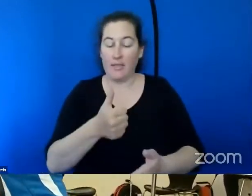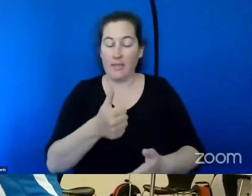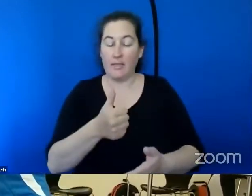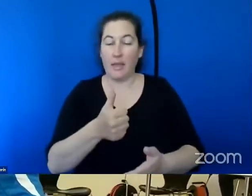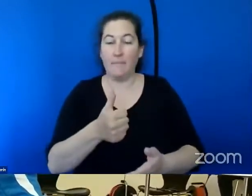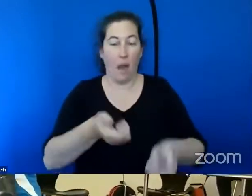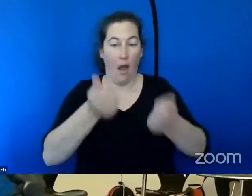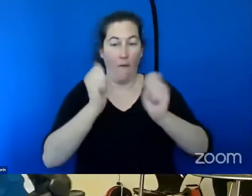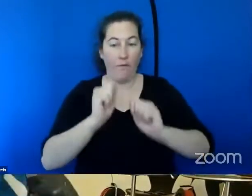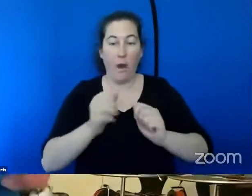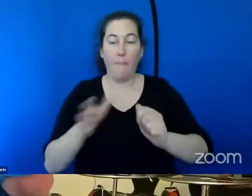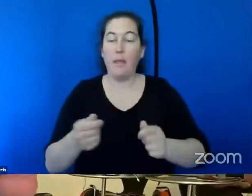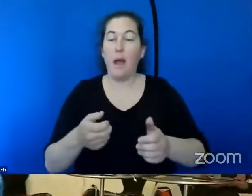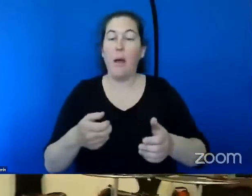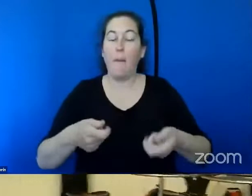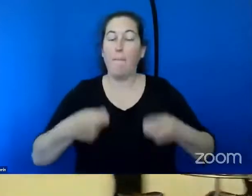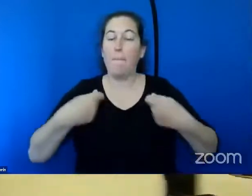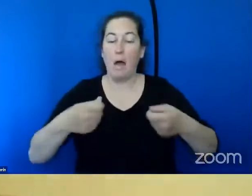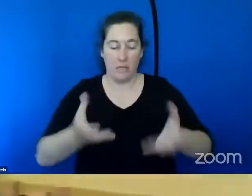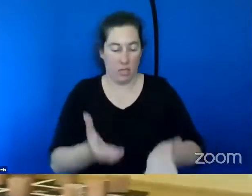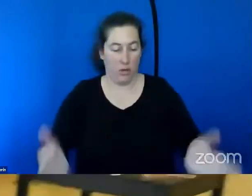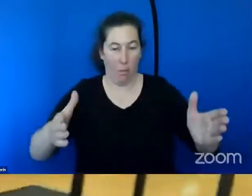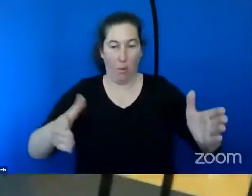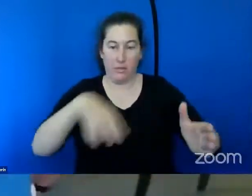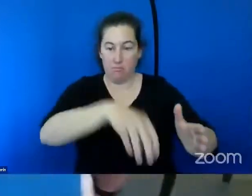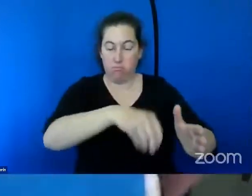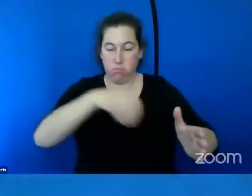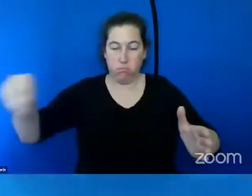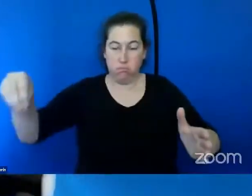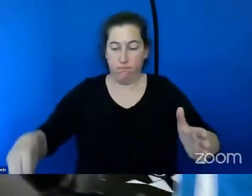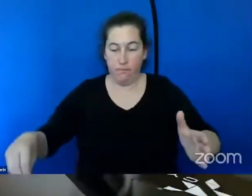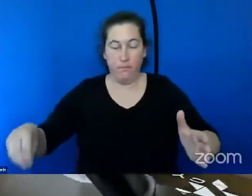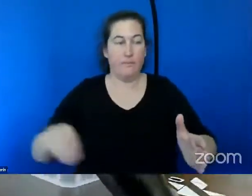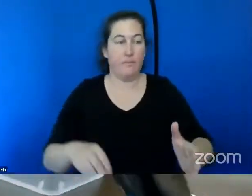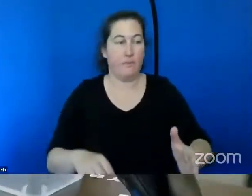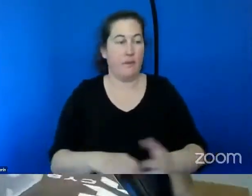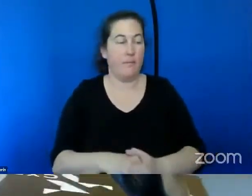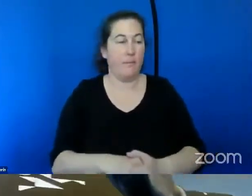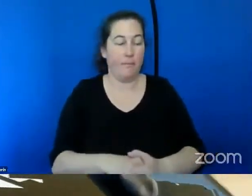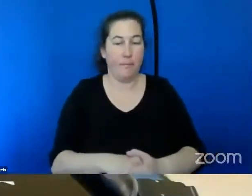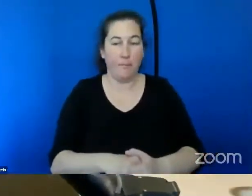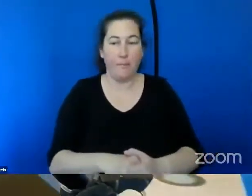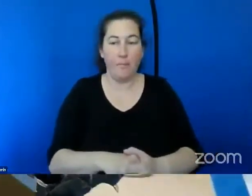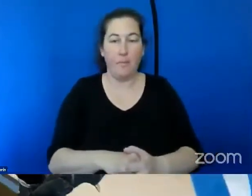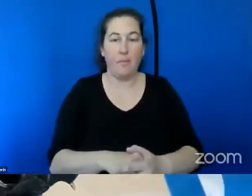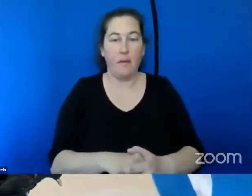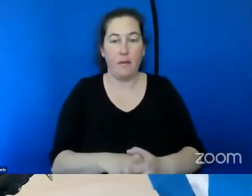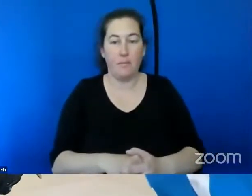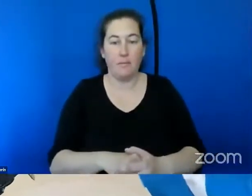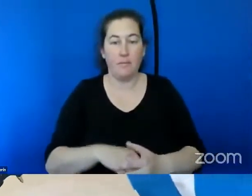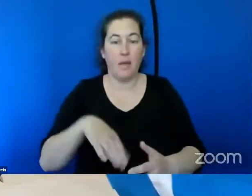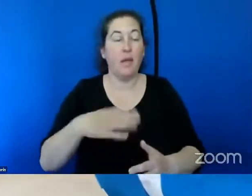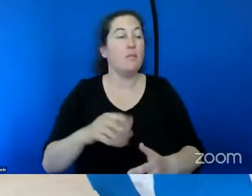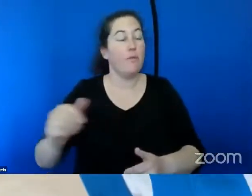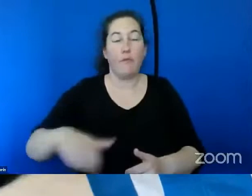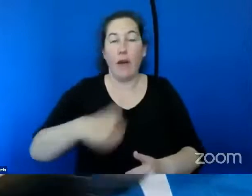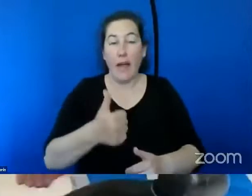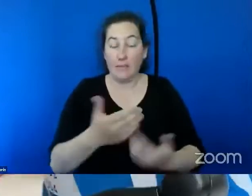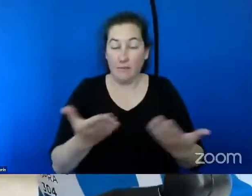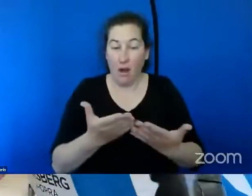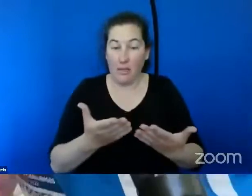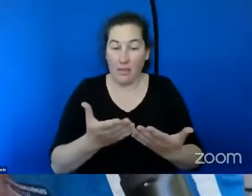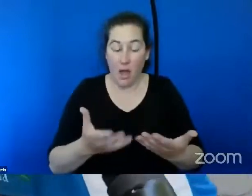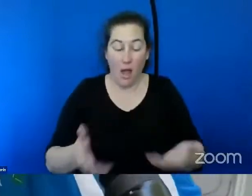card into position as if he were using an ATM machine back at home. I like the early speed,